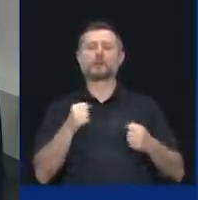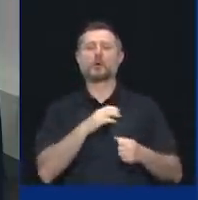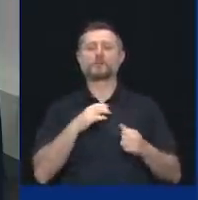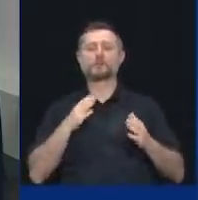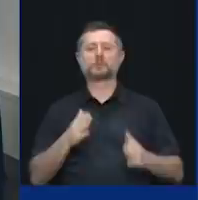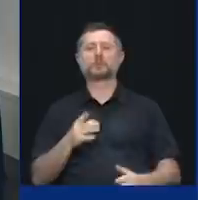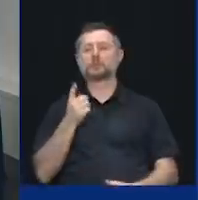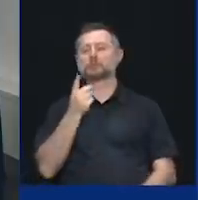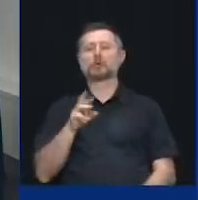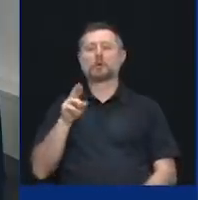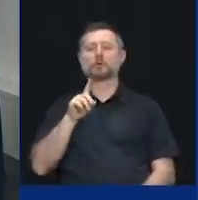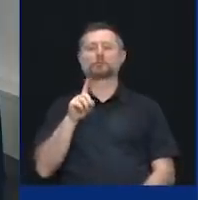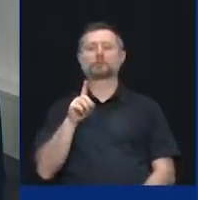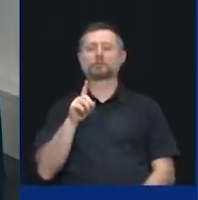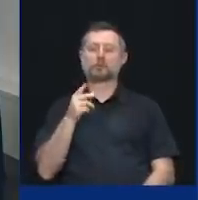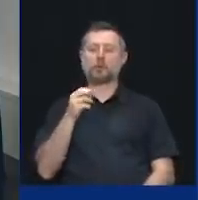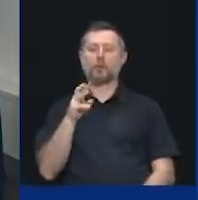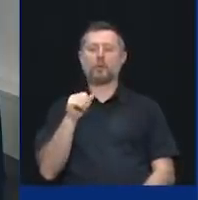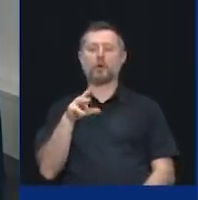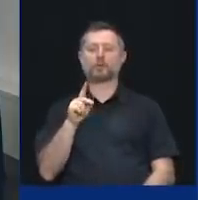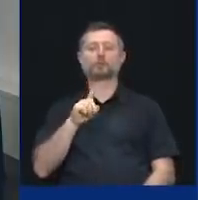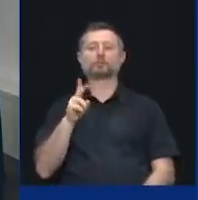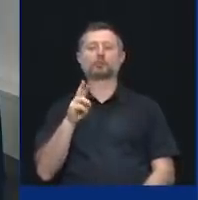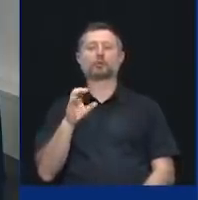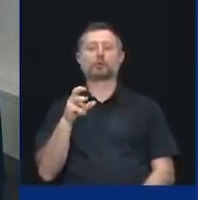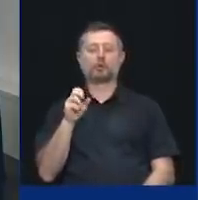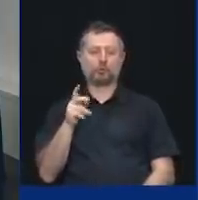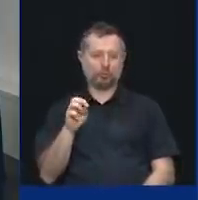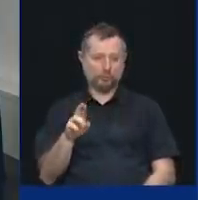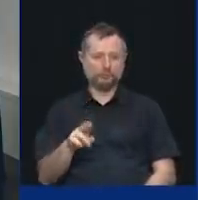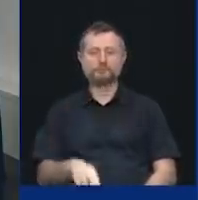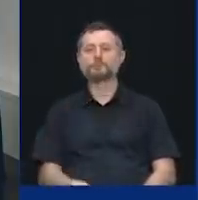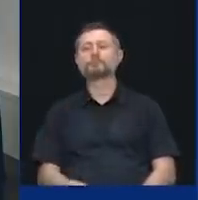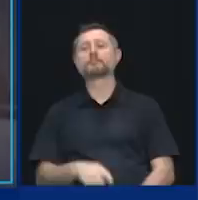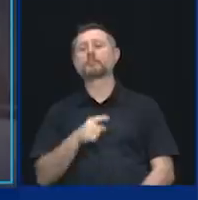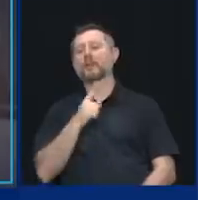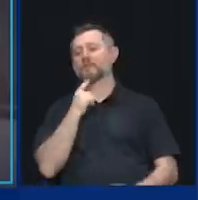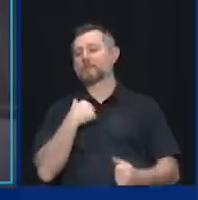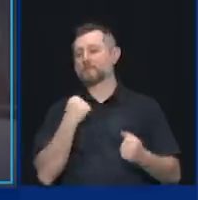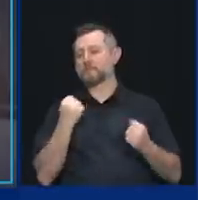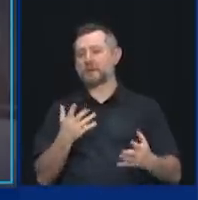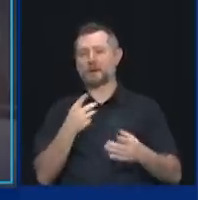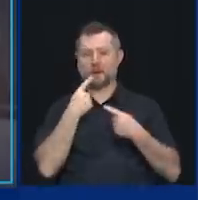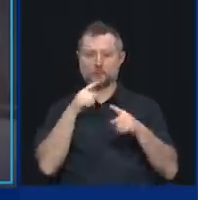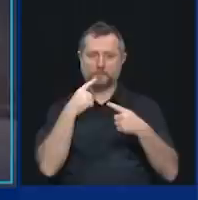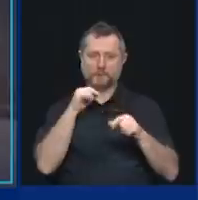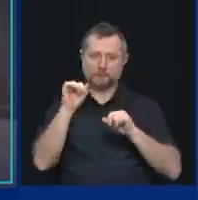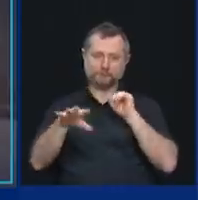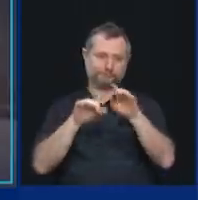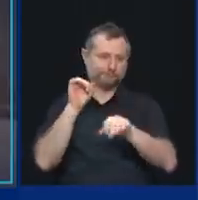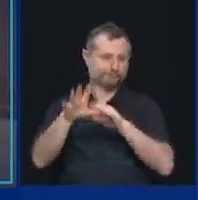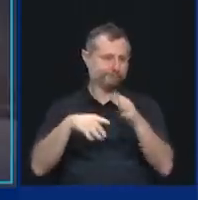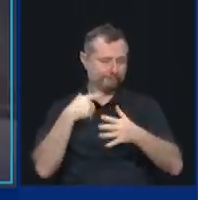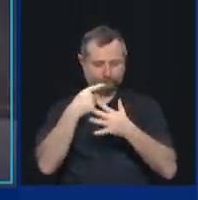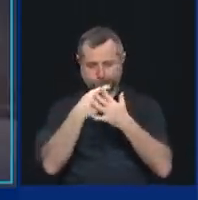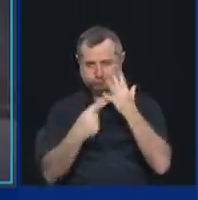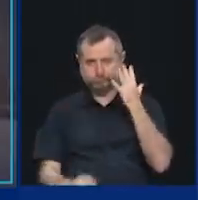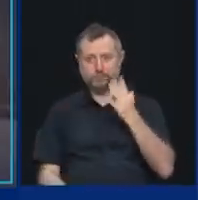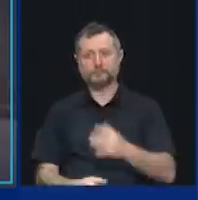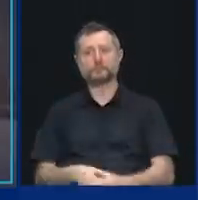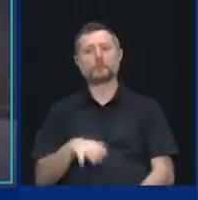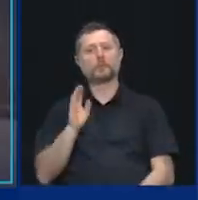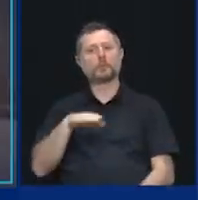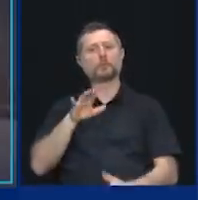Zucker. We have a lot of announcements today, so let's just start. As you know, the state is working